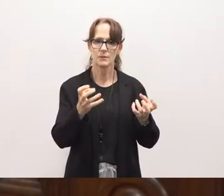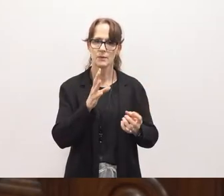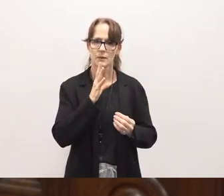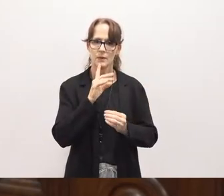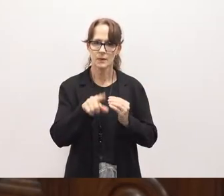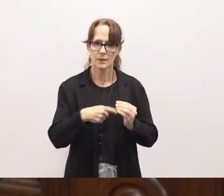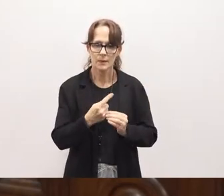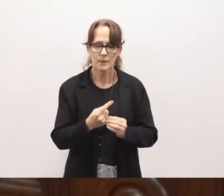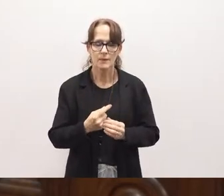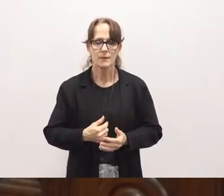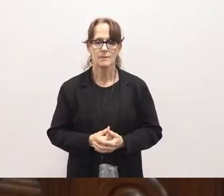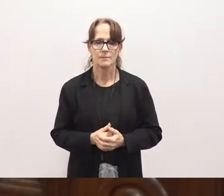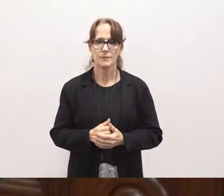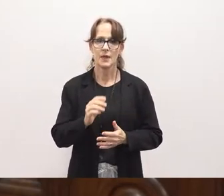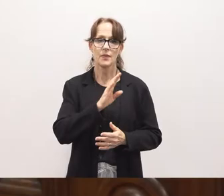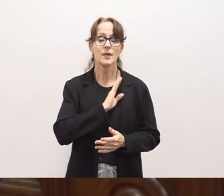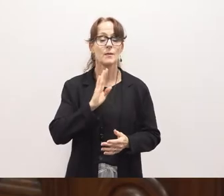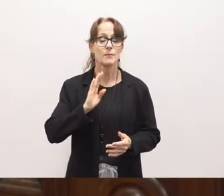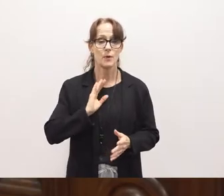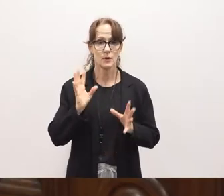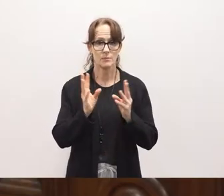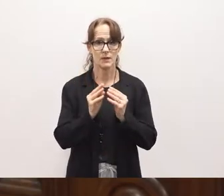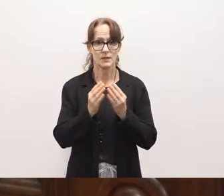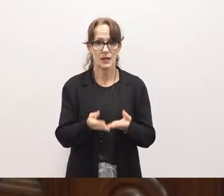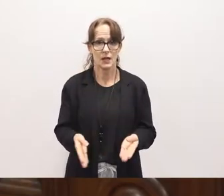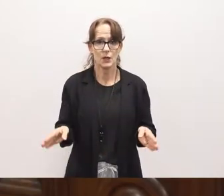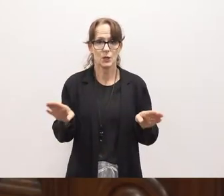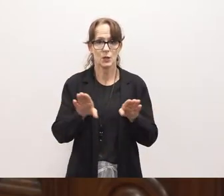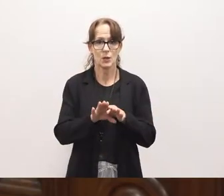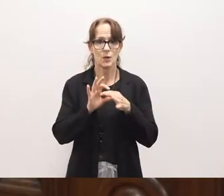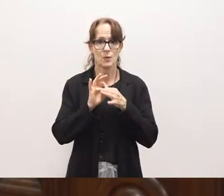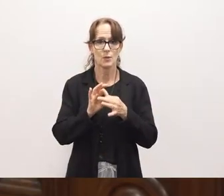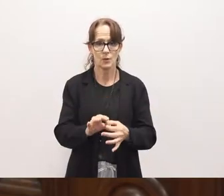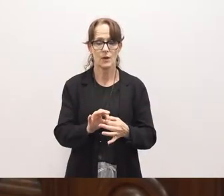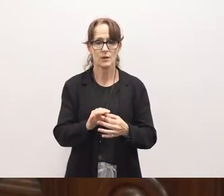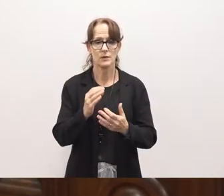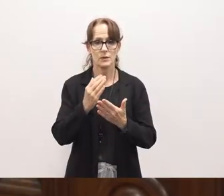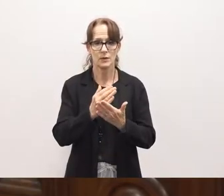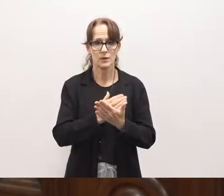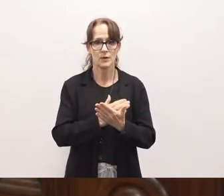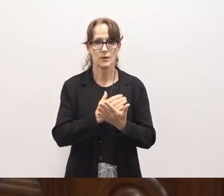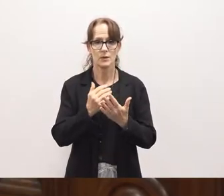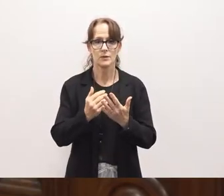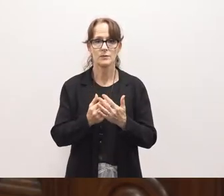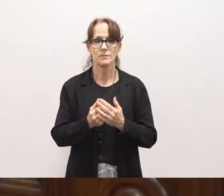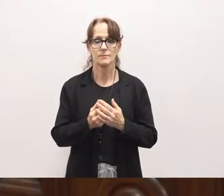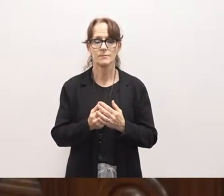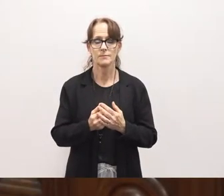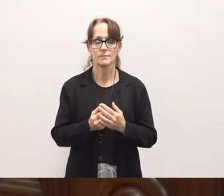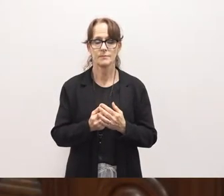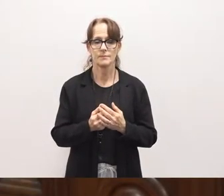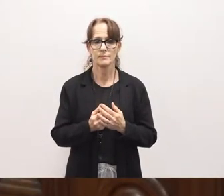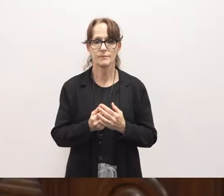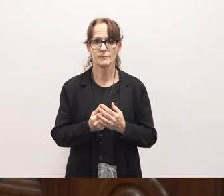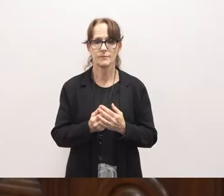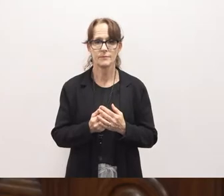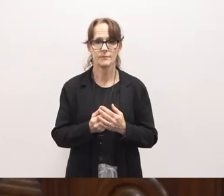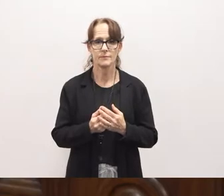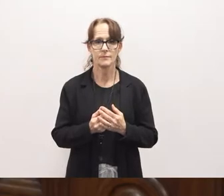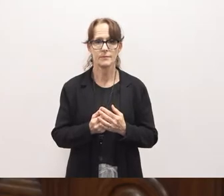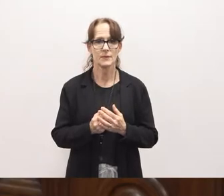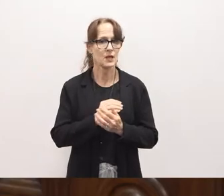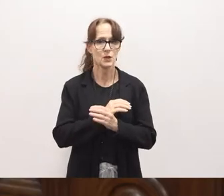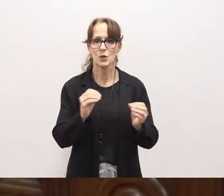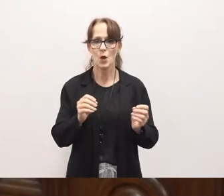address. The board has been meeting in closed session regarding matters listed on today's agenda, and there were